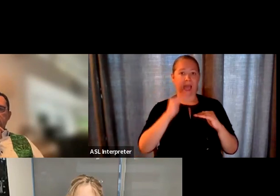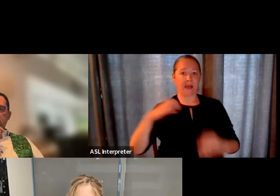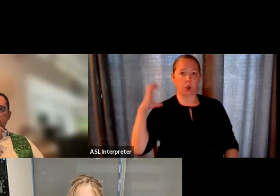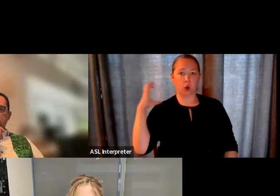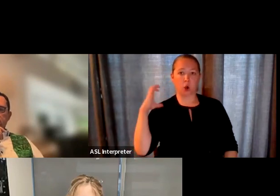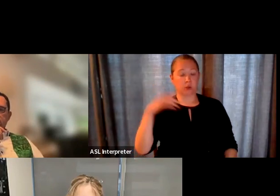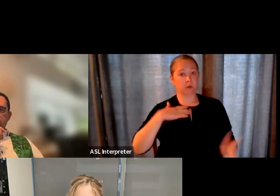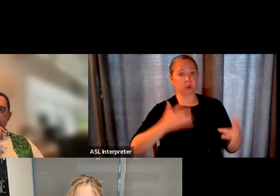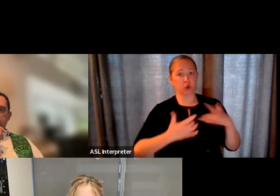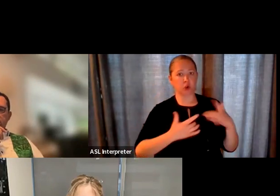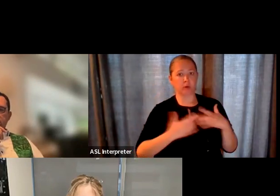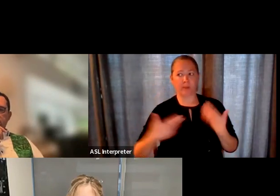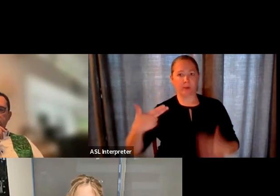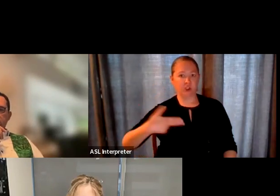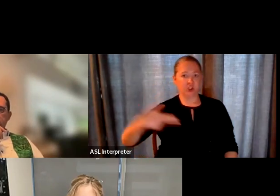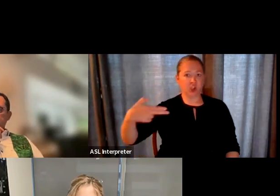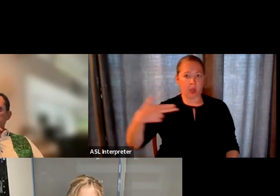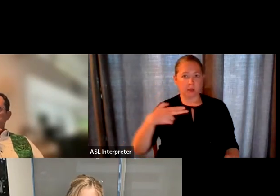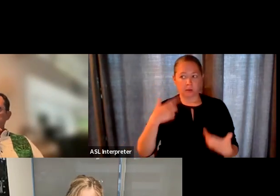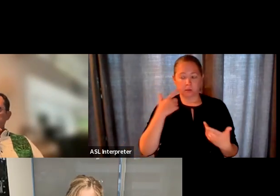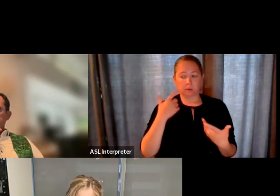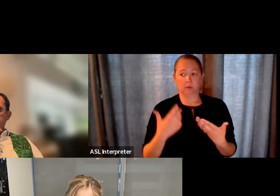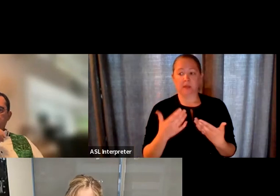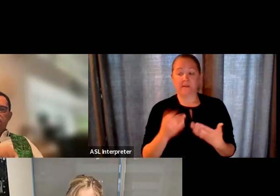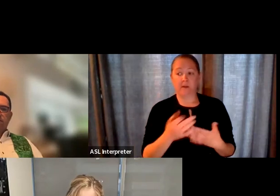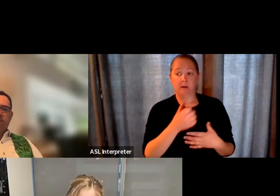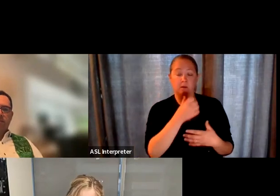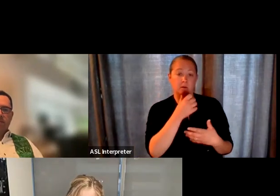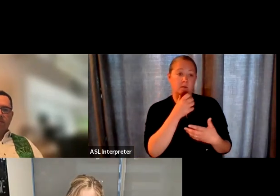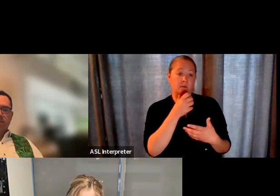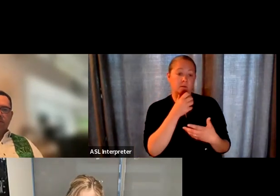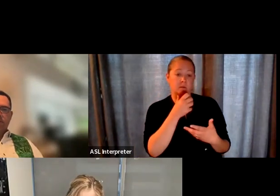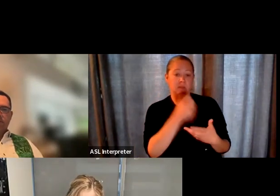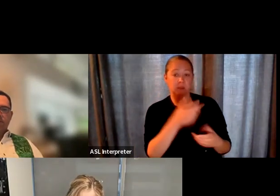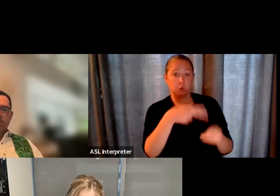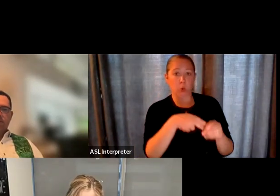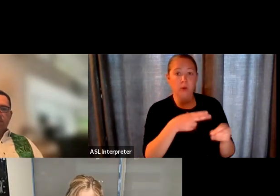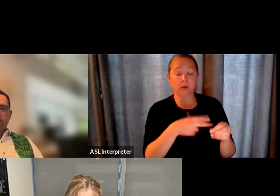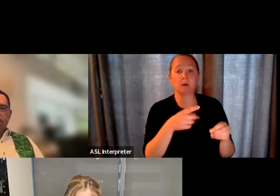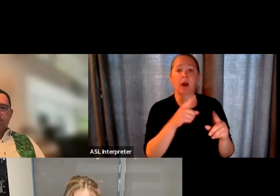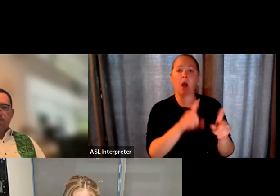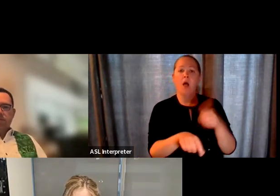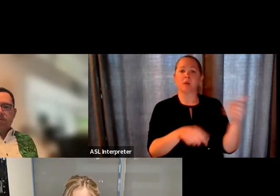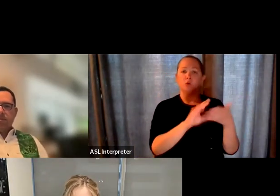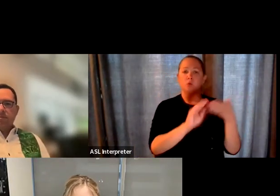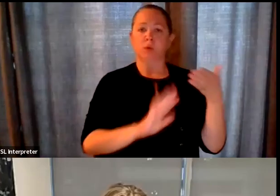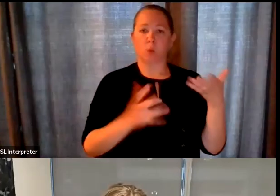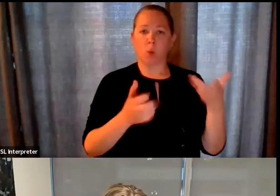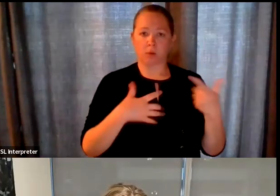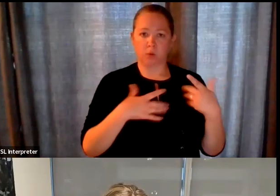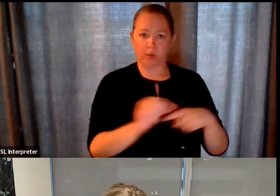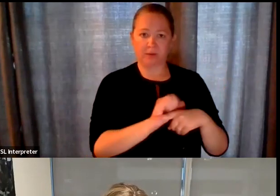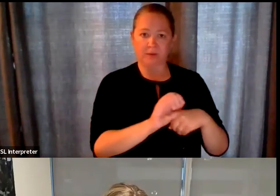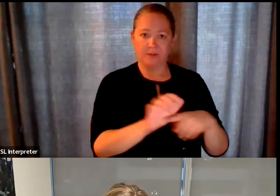also tried to go onto the field and practice their religion. But despite all of this, the district kept trying to